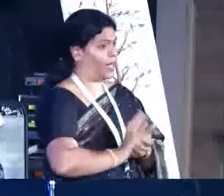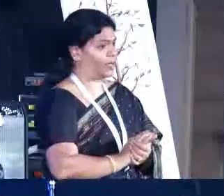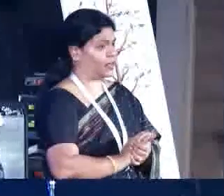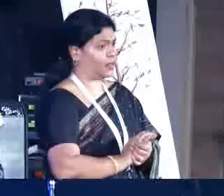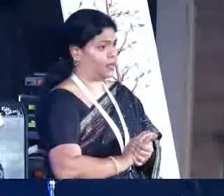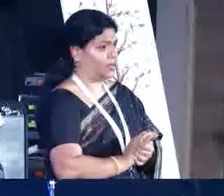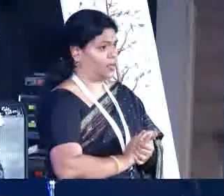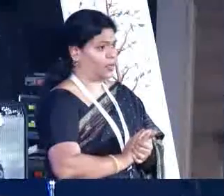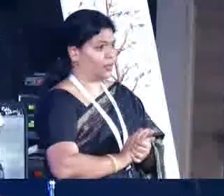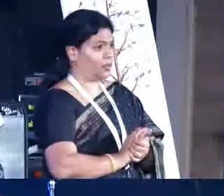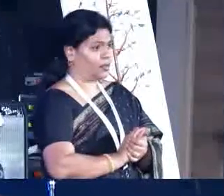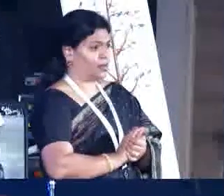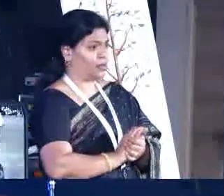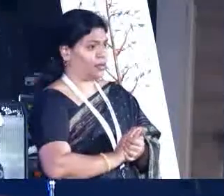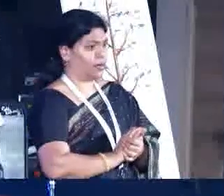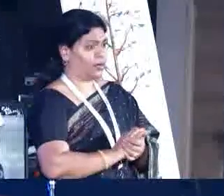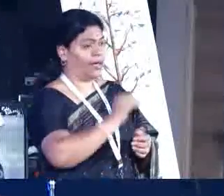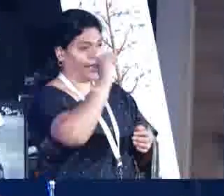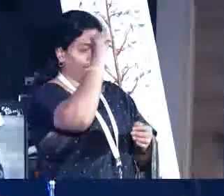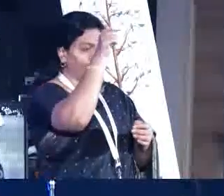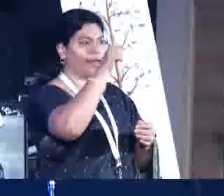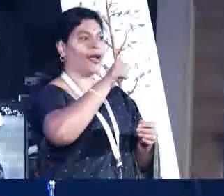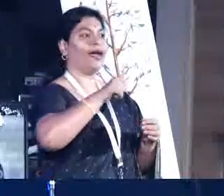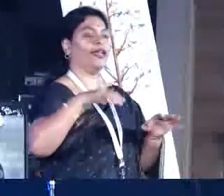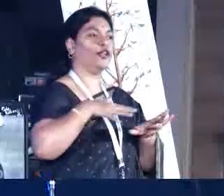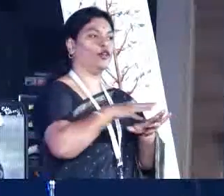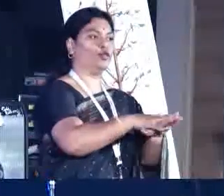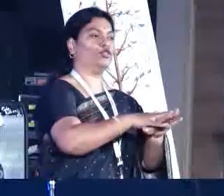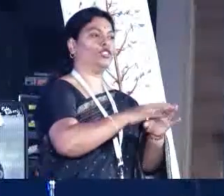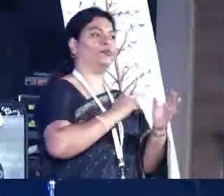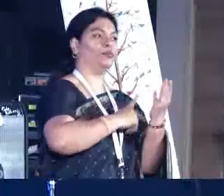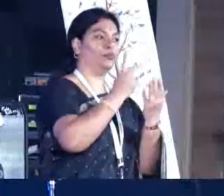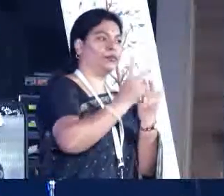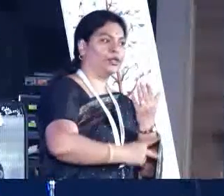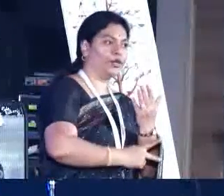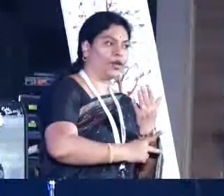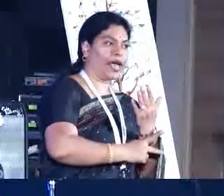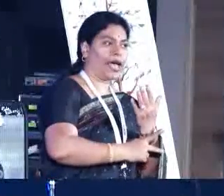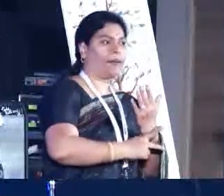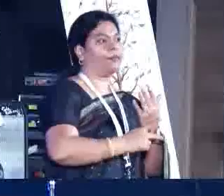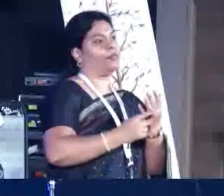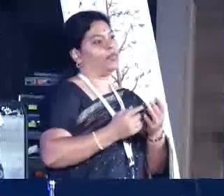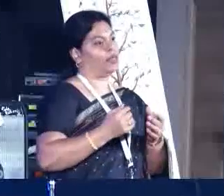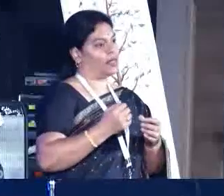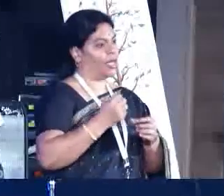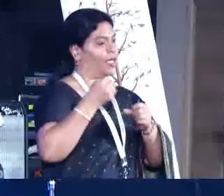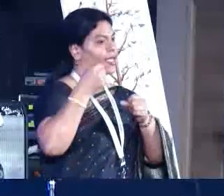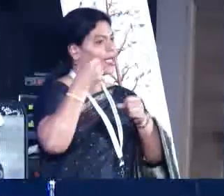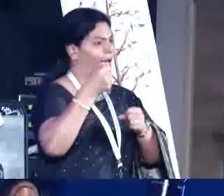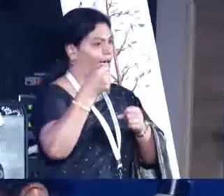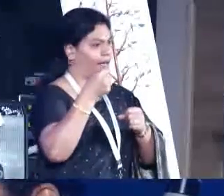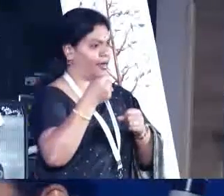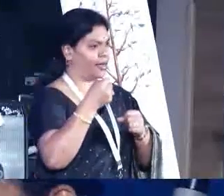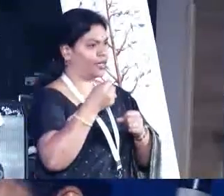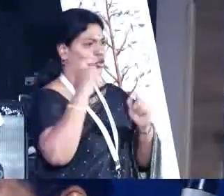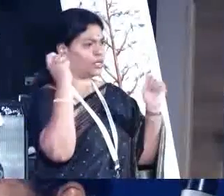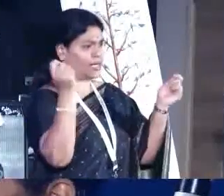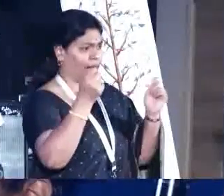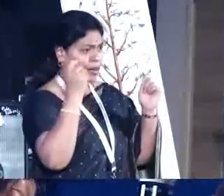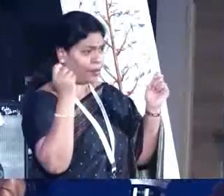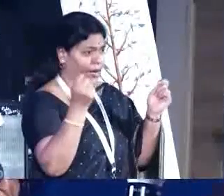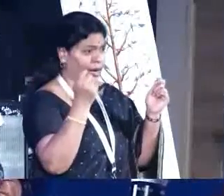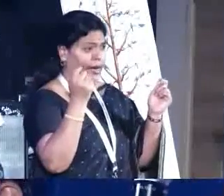And very synonymous with the India Inclusion Summit adage. And so we carried the banner, celebrating talent